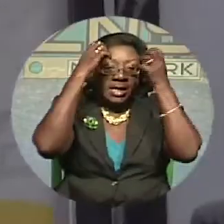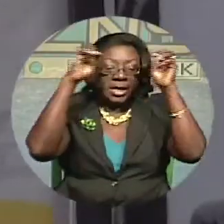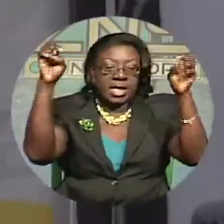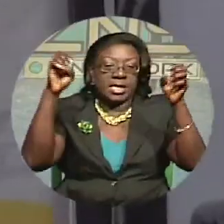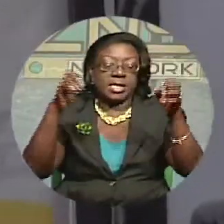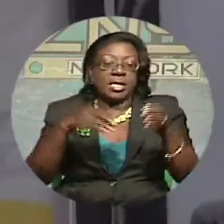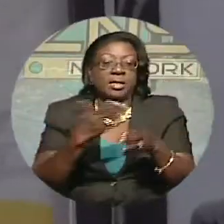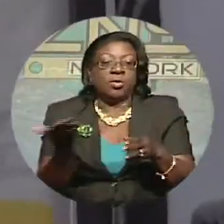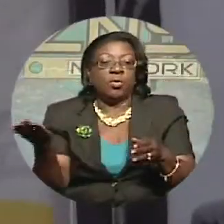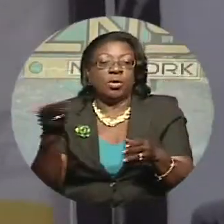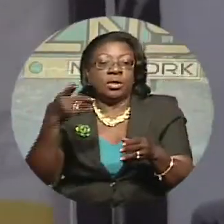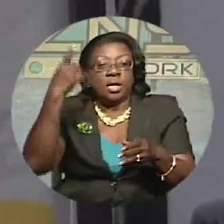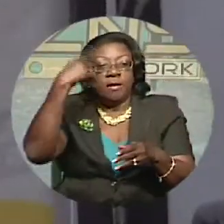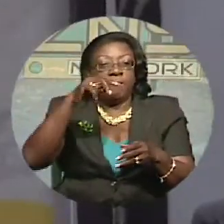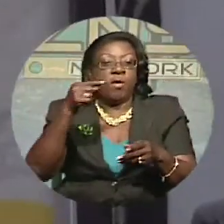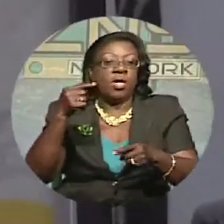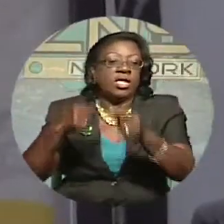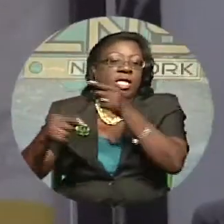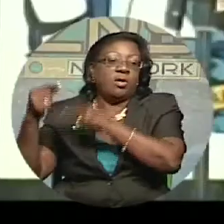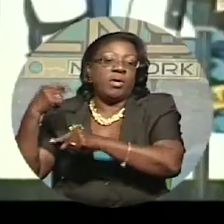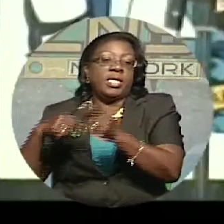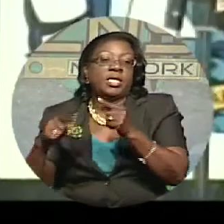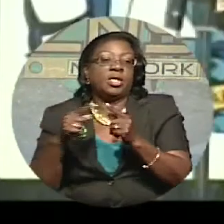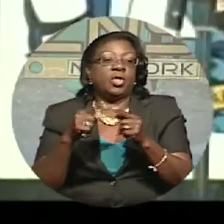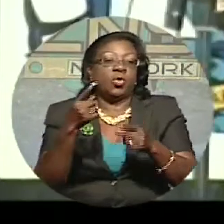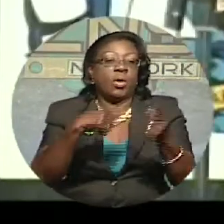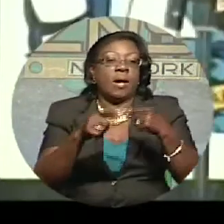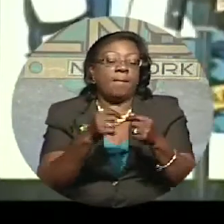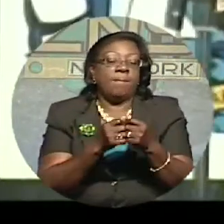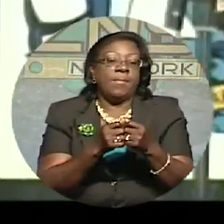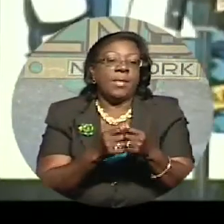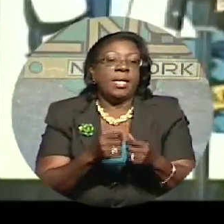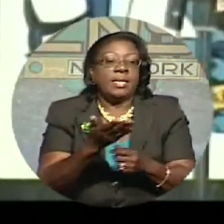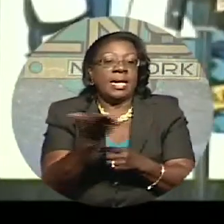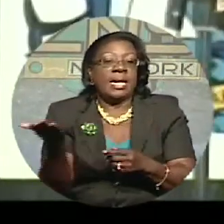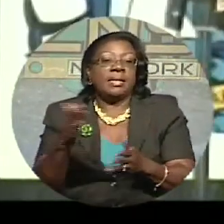to come. The items on display are meant